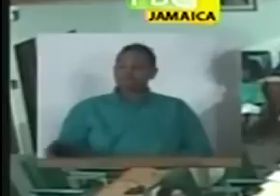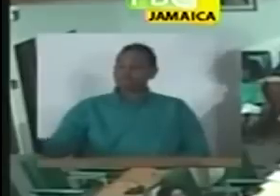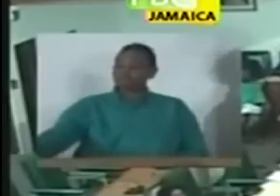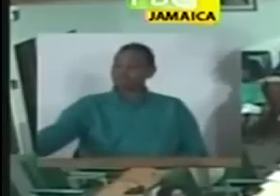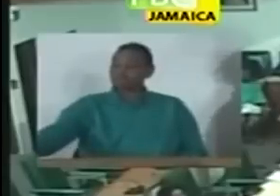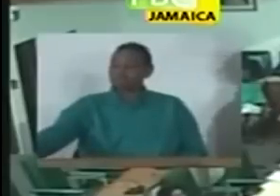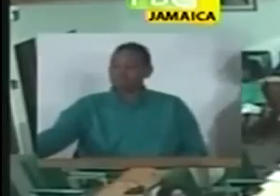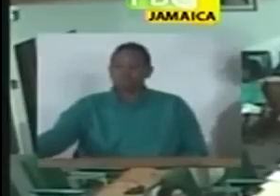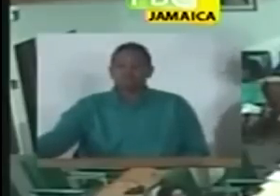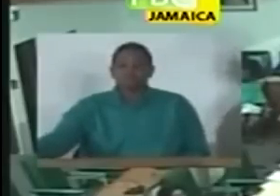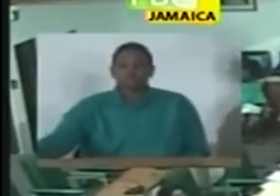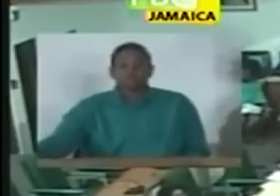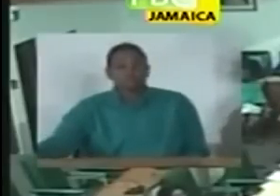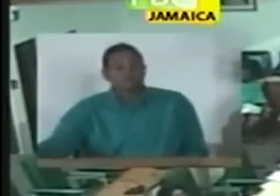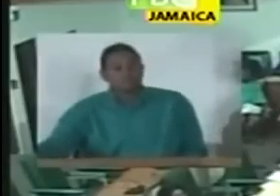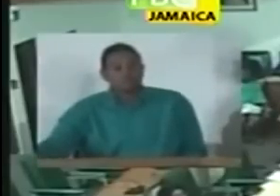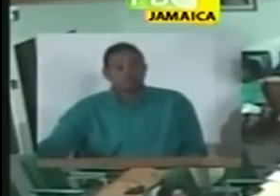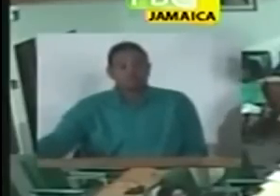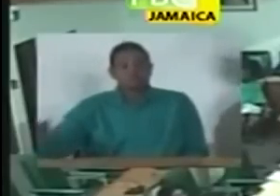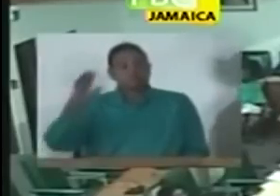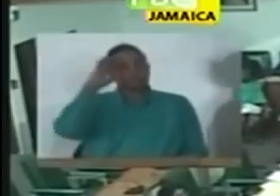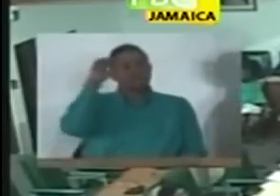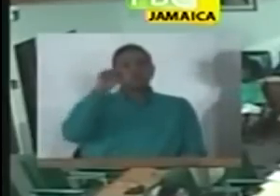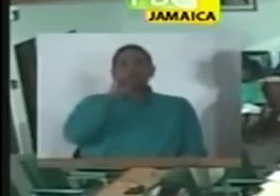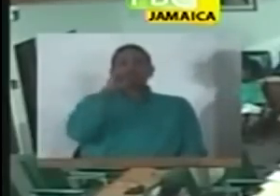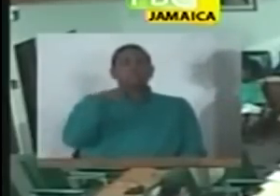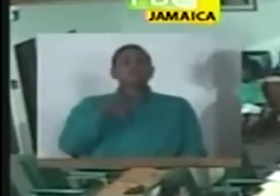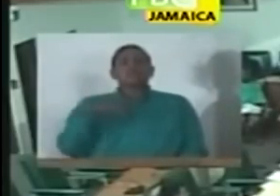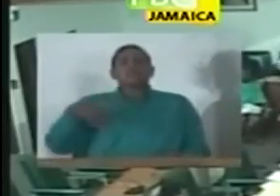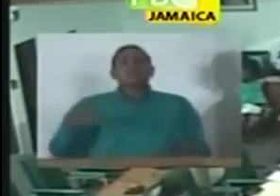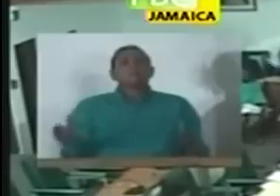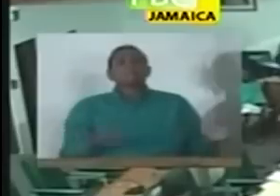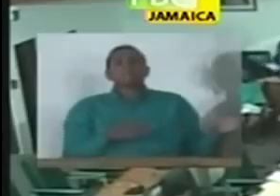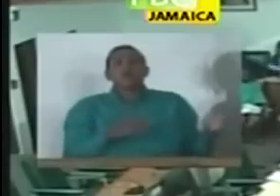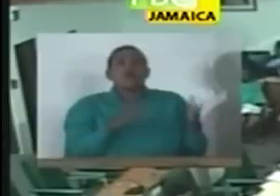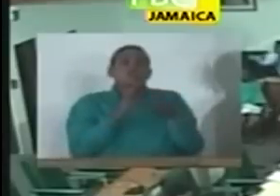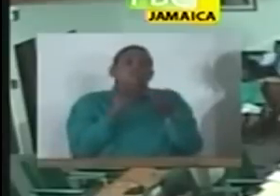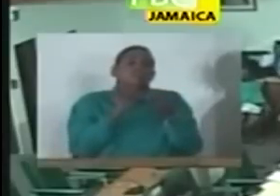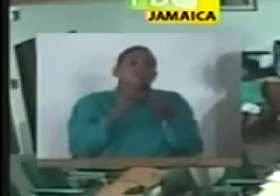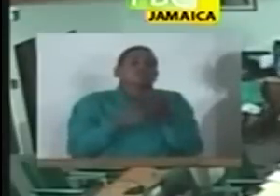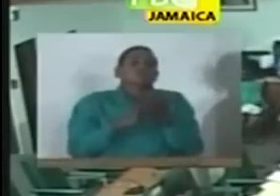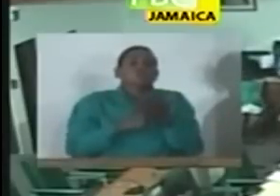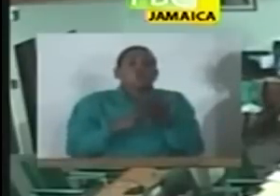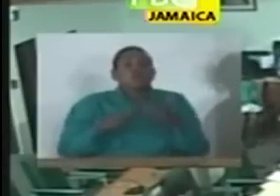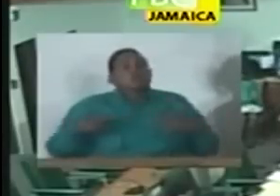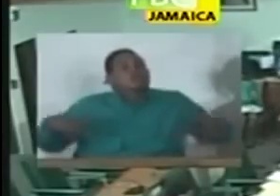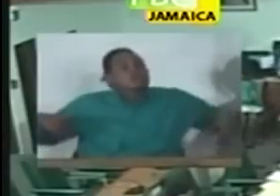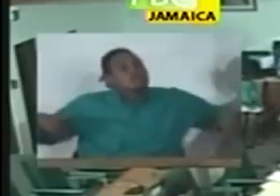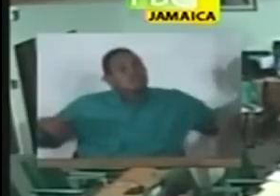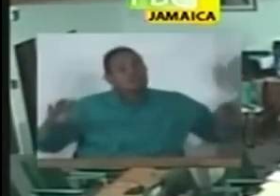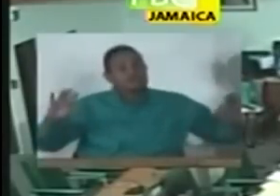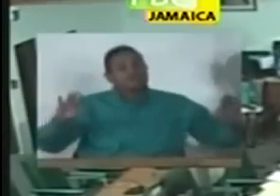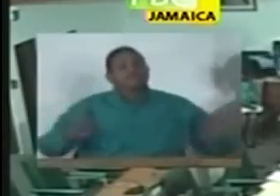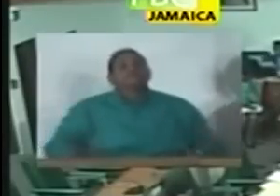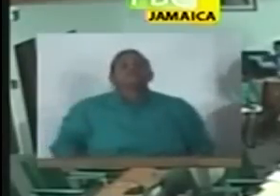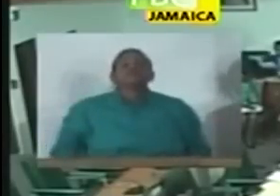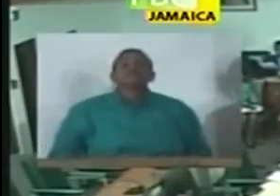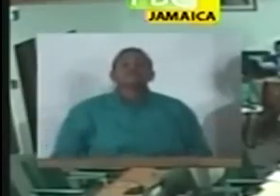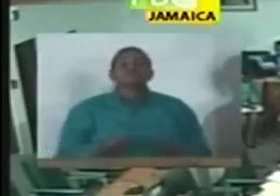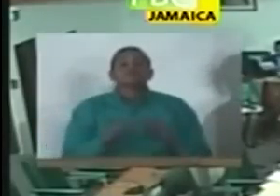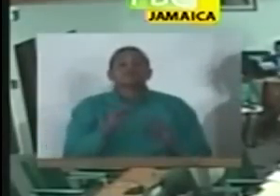I had not intended, quite frankly, to make any intervention, but